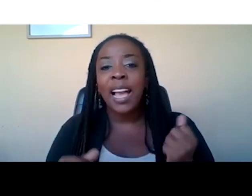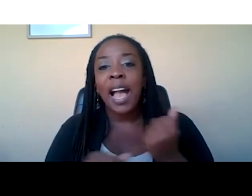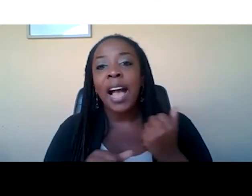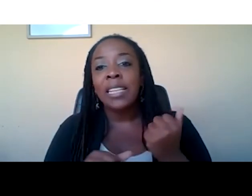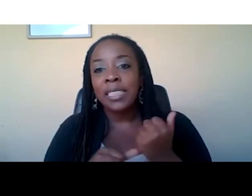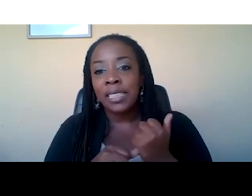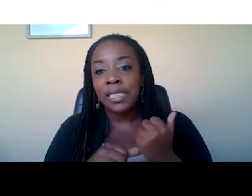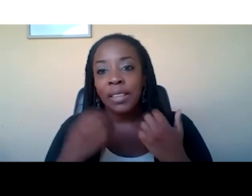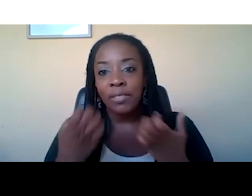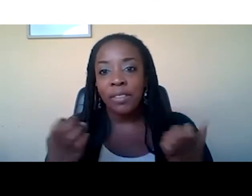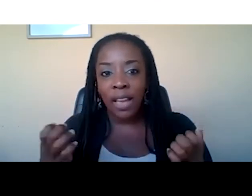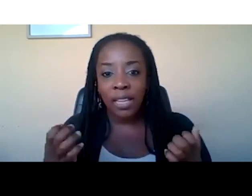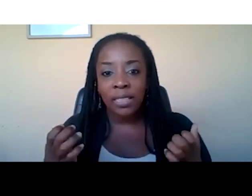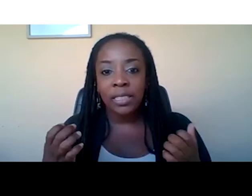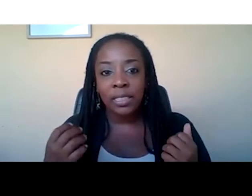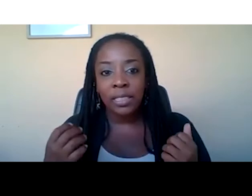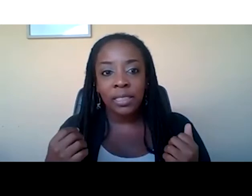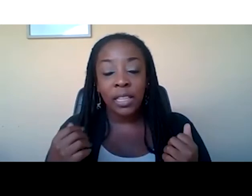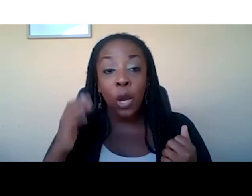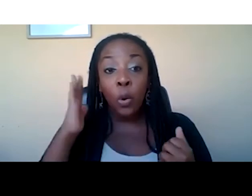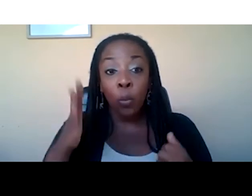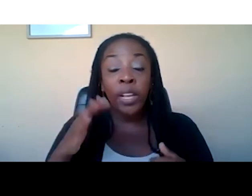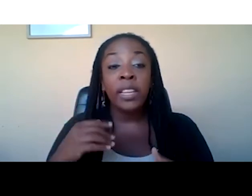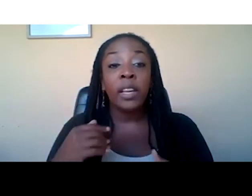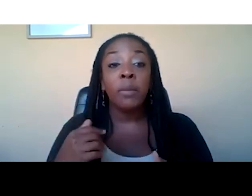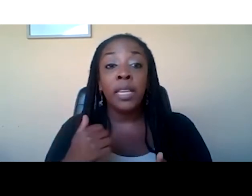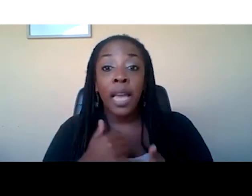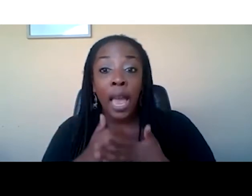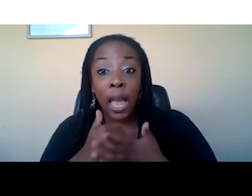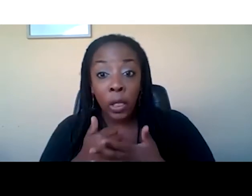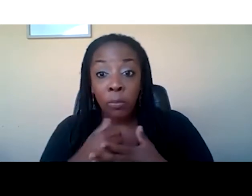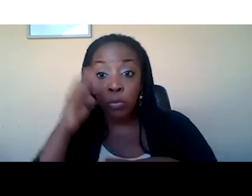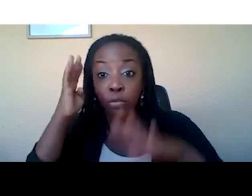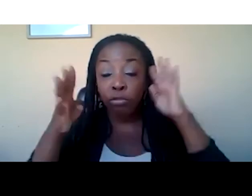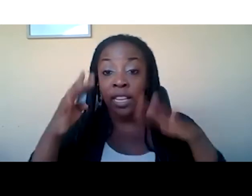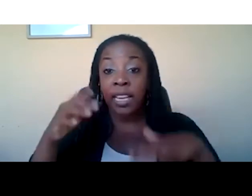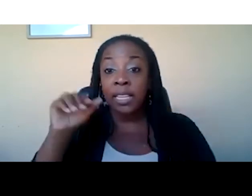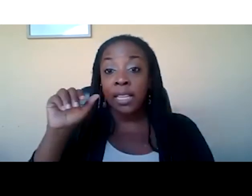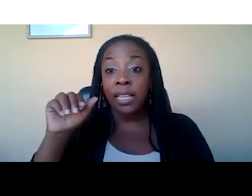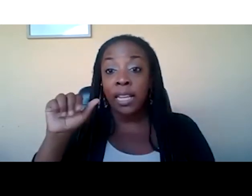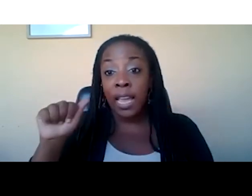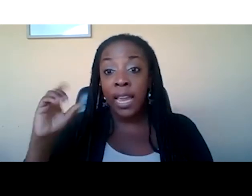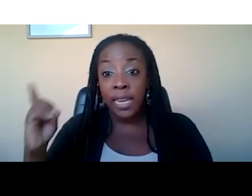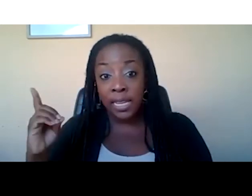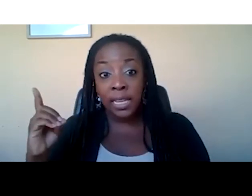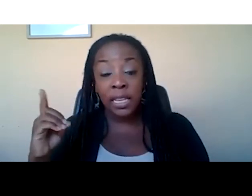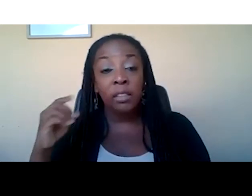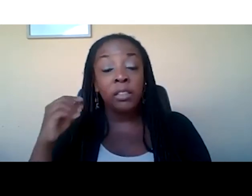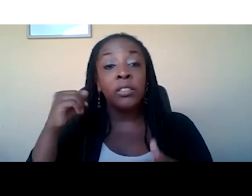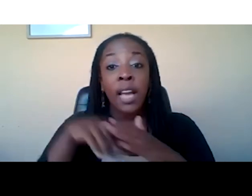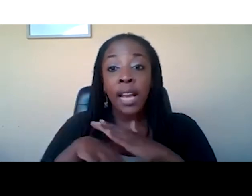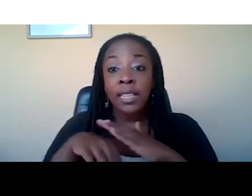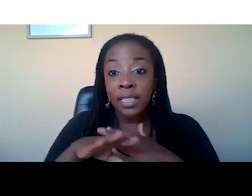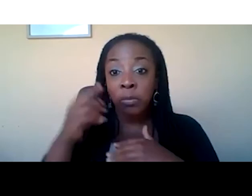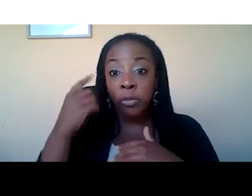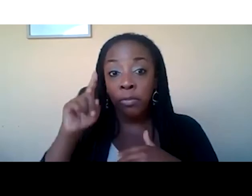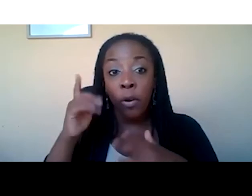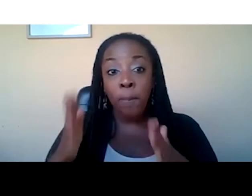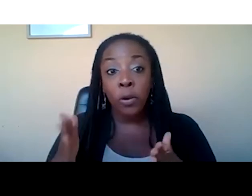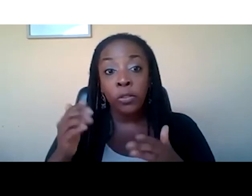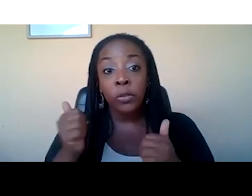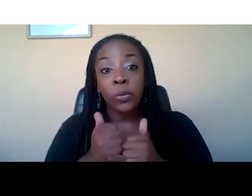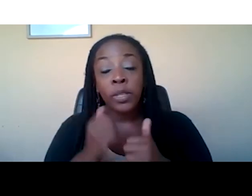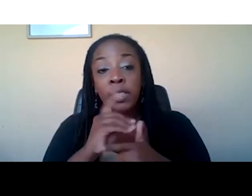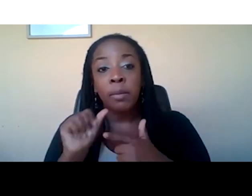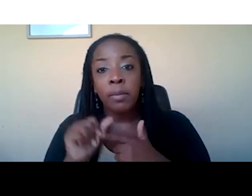Right. Will there be assistance in creation of assistance devices in formats accessible to people with disabilities? For